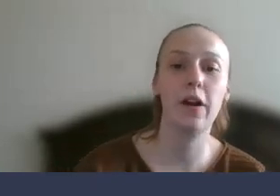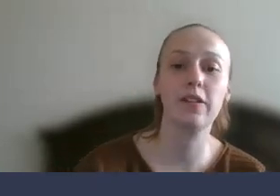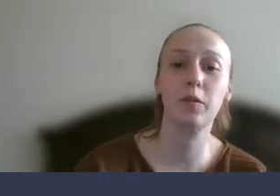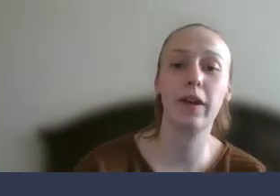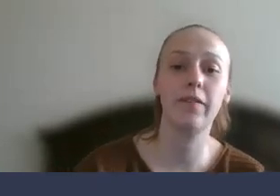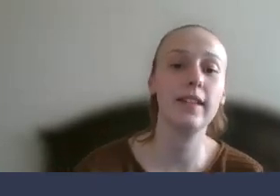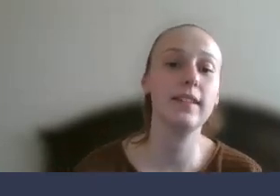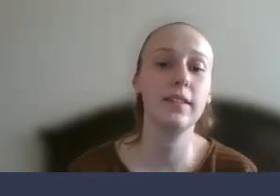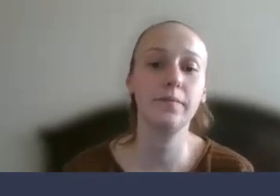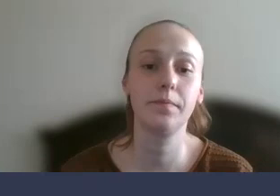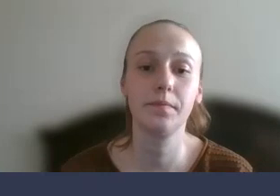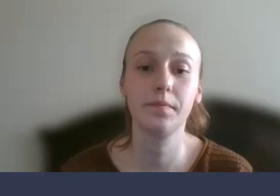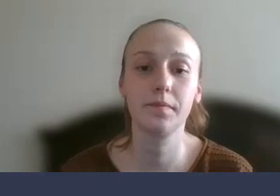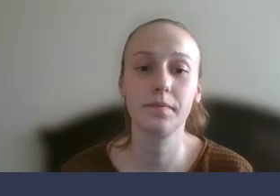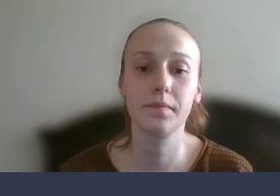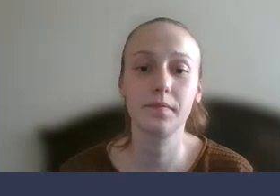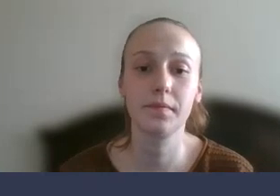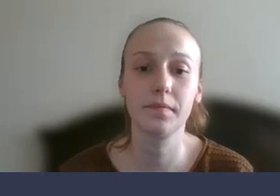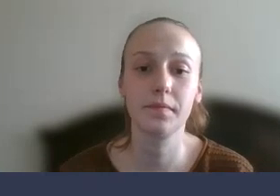Any other possible benefits?